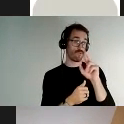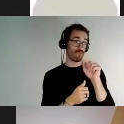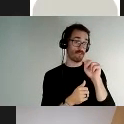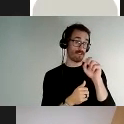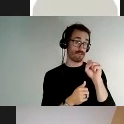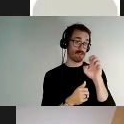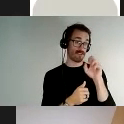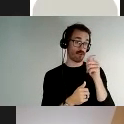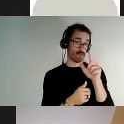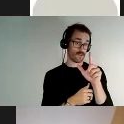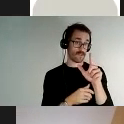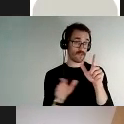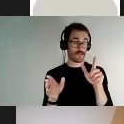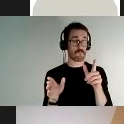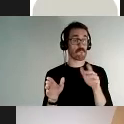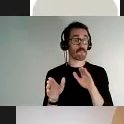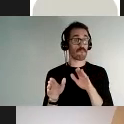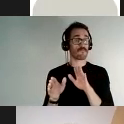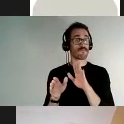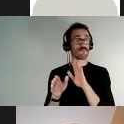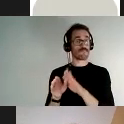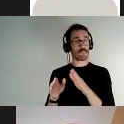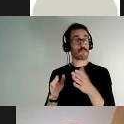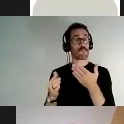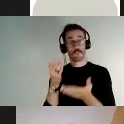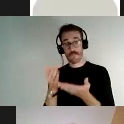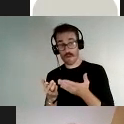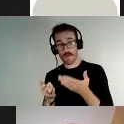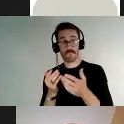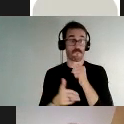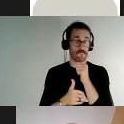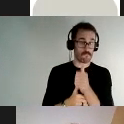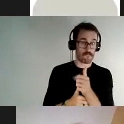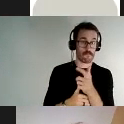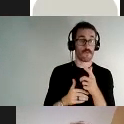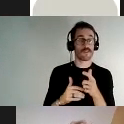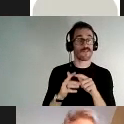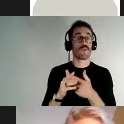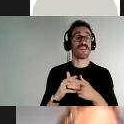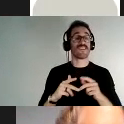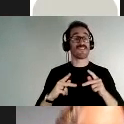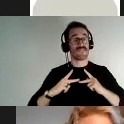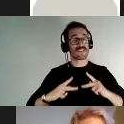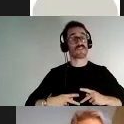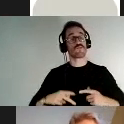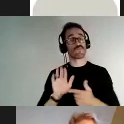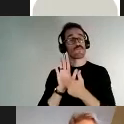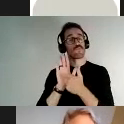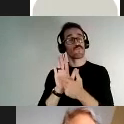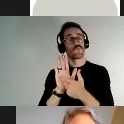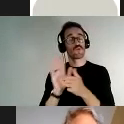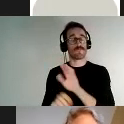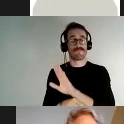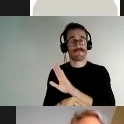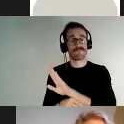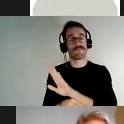may or may not begin a physical or expression appearance in a